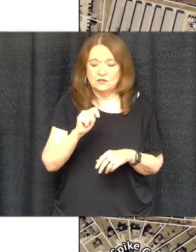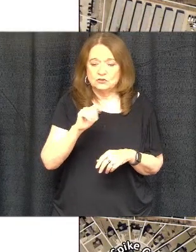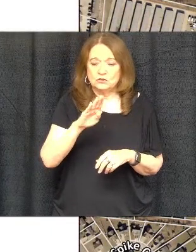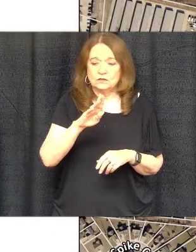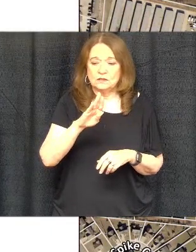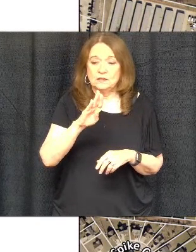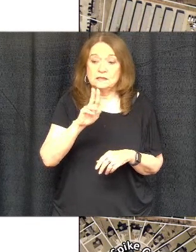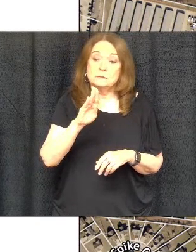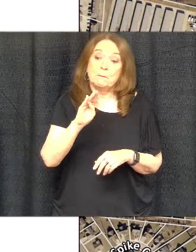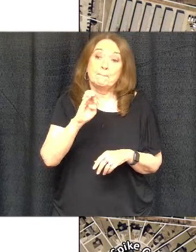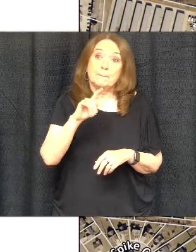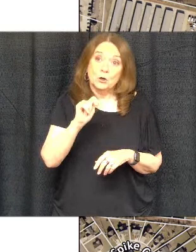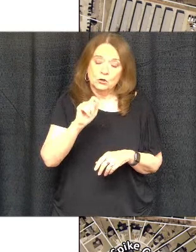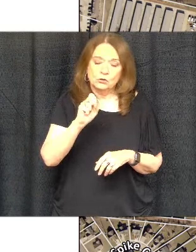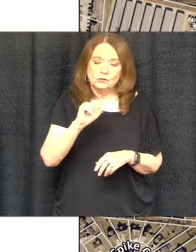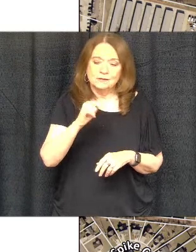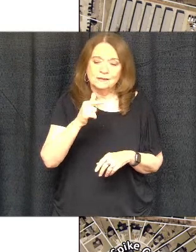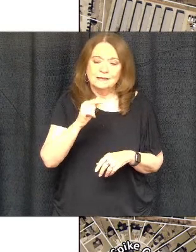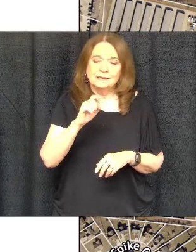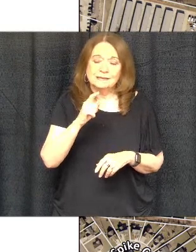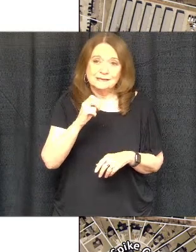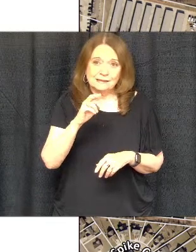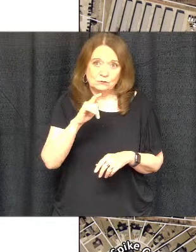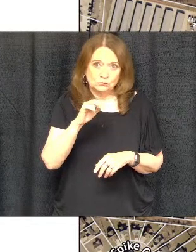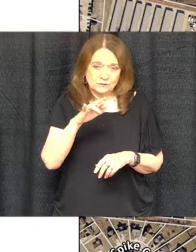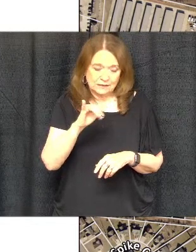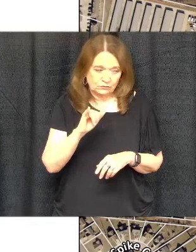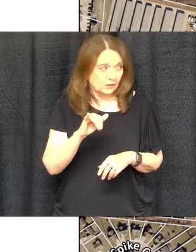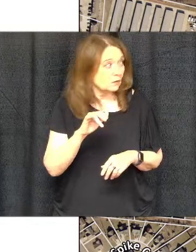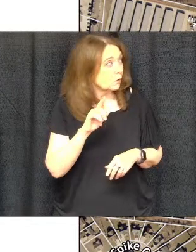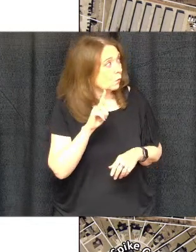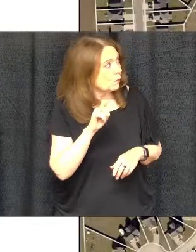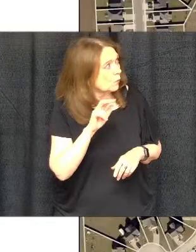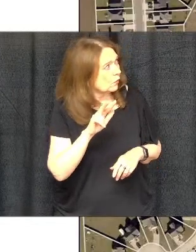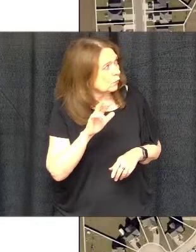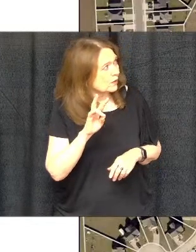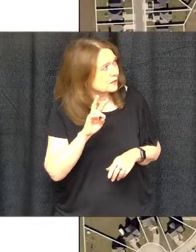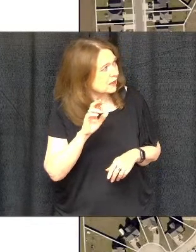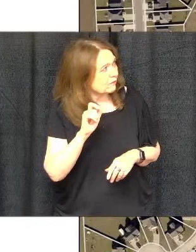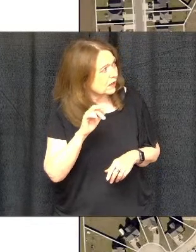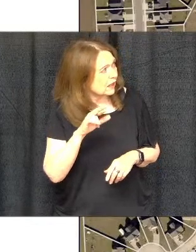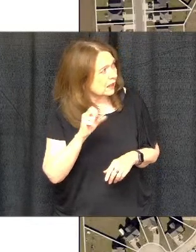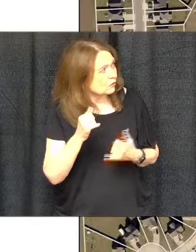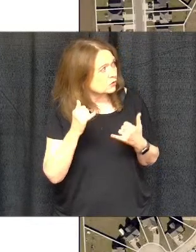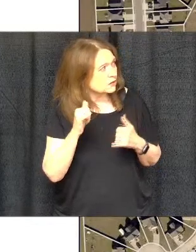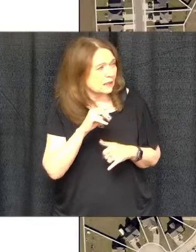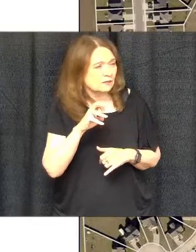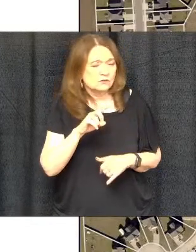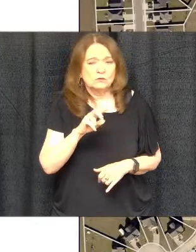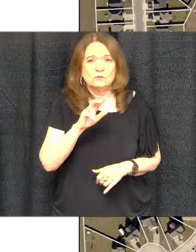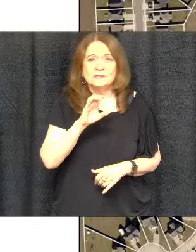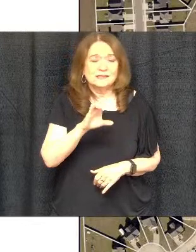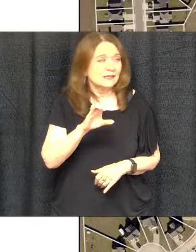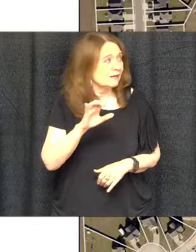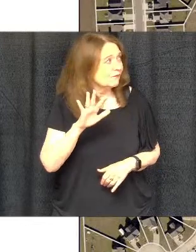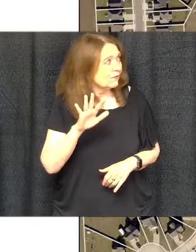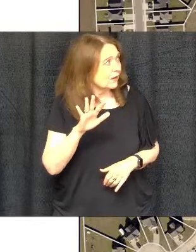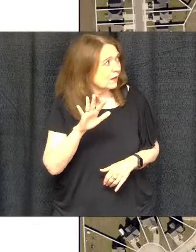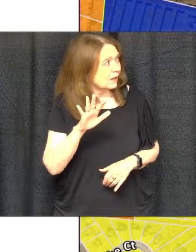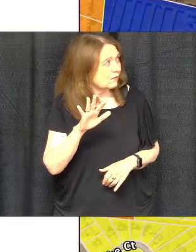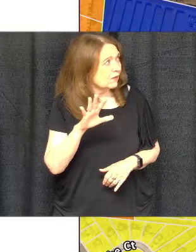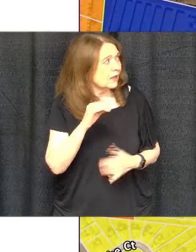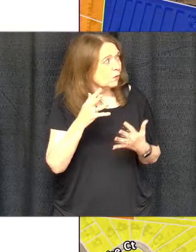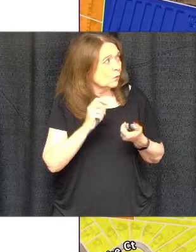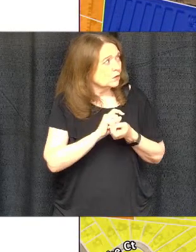Singletary. This is 22.7 acres, and it's currently zoned C5, and it's wishing to go